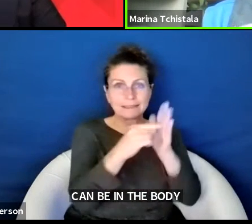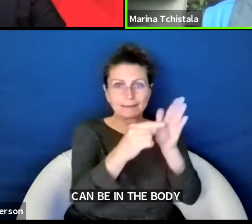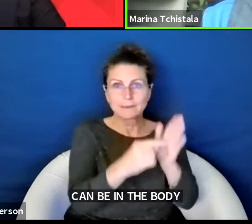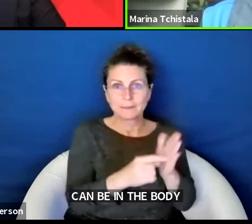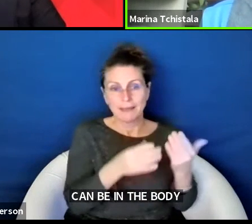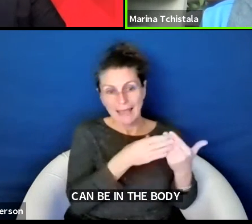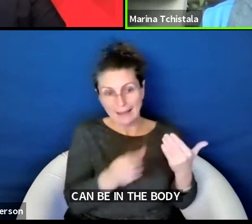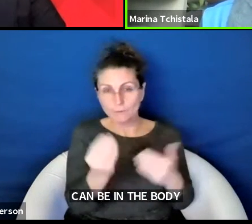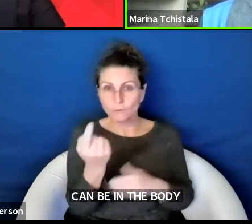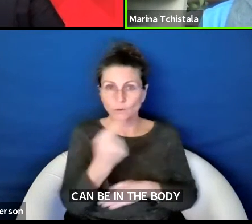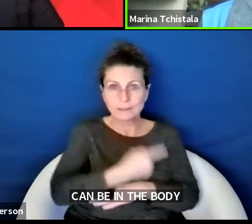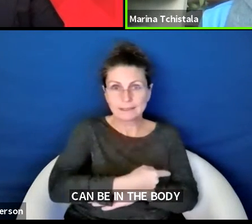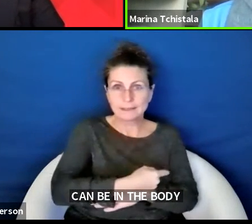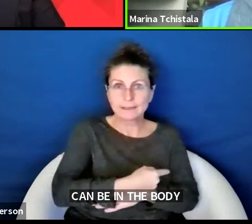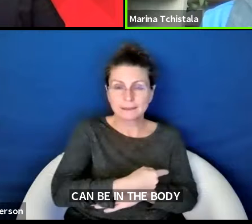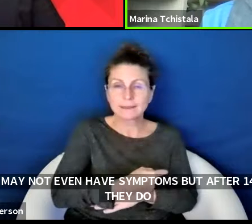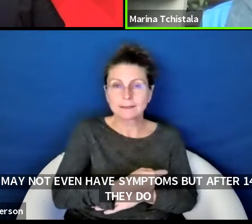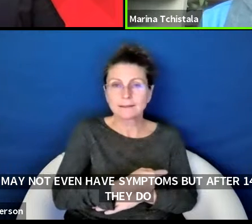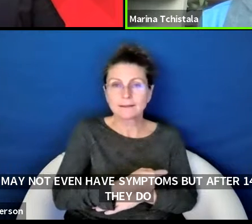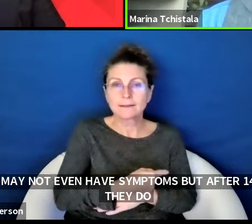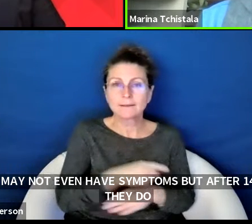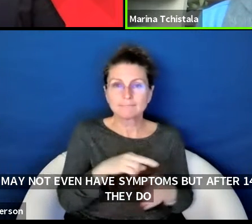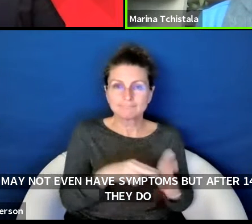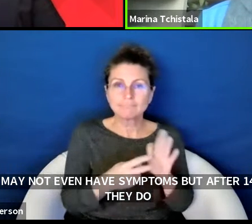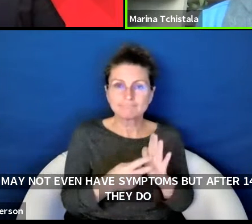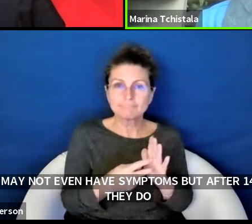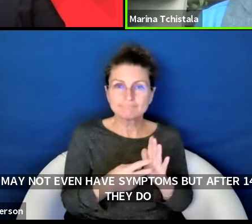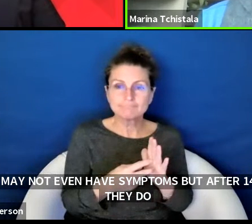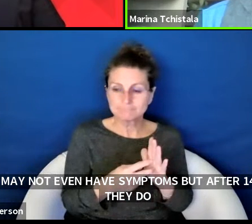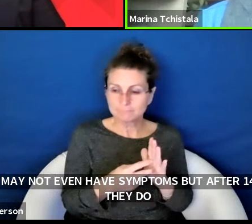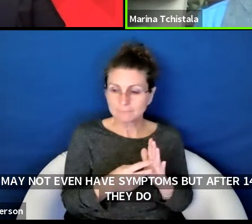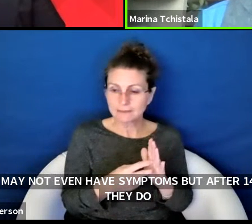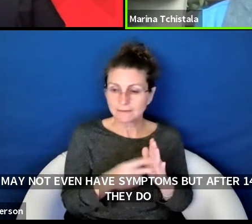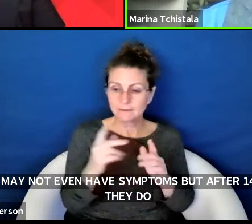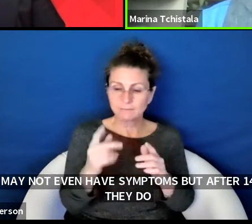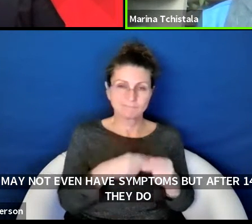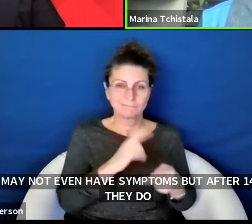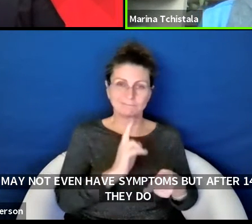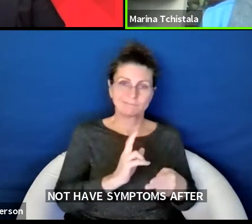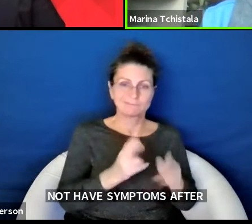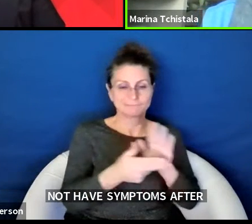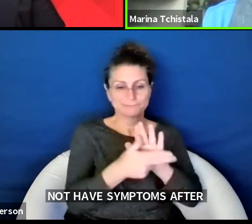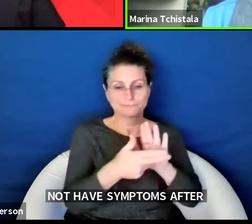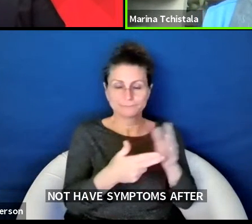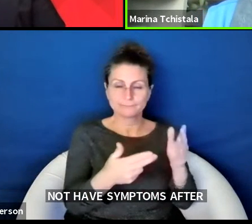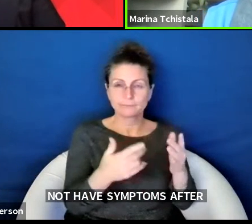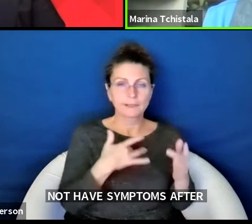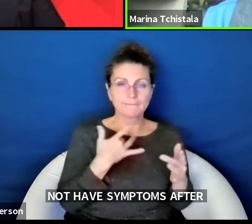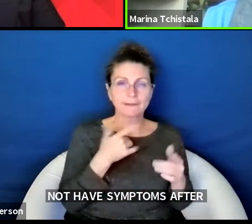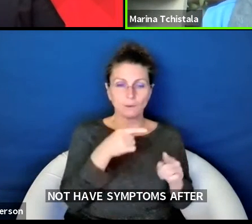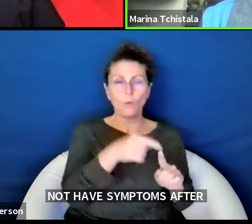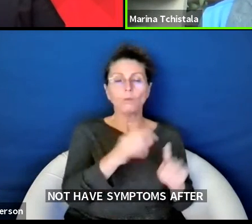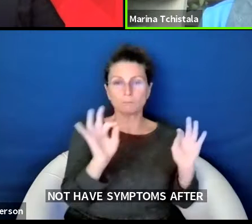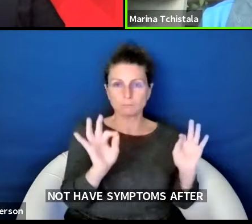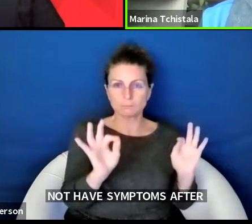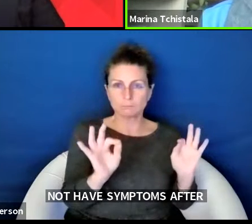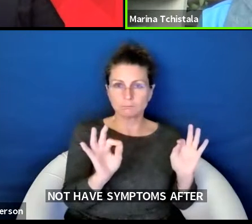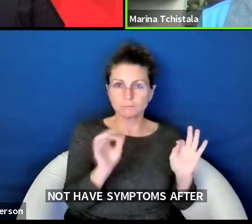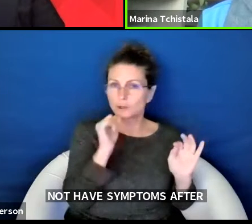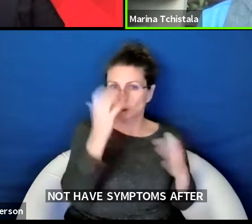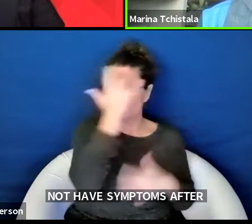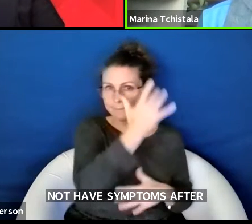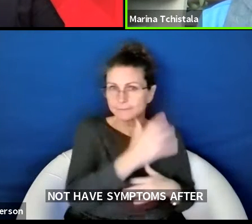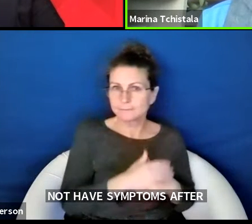after 14 days, then they considered clear. But that's why this, as for now,